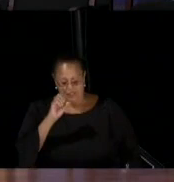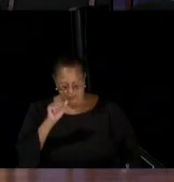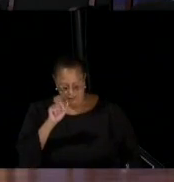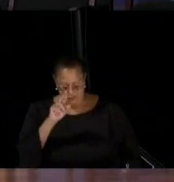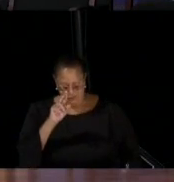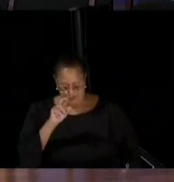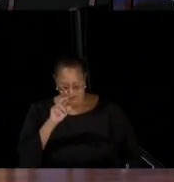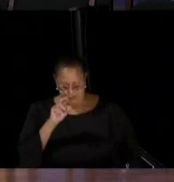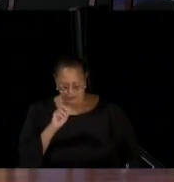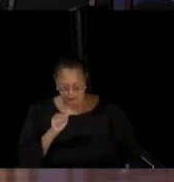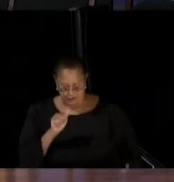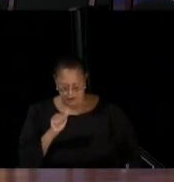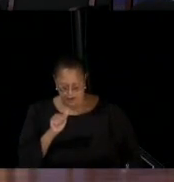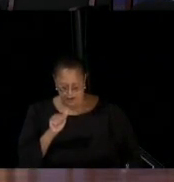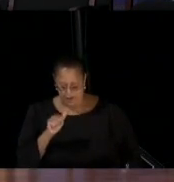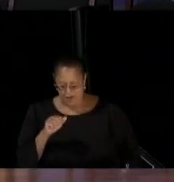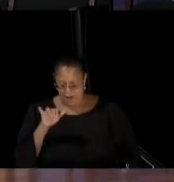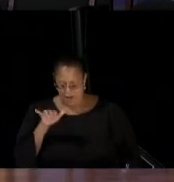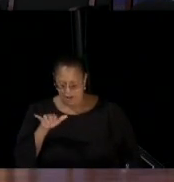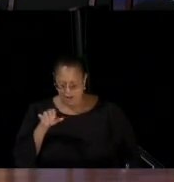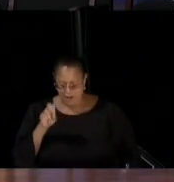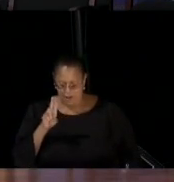Sora Yumoto.